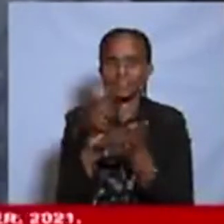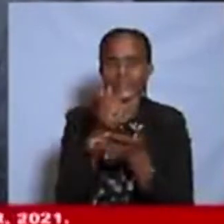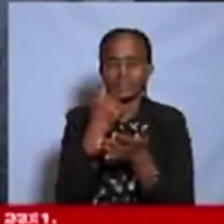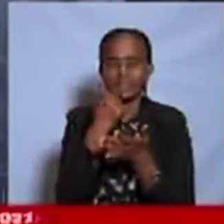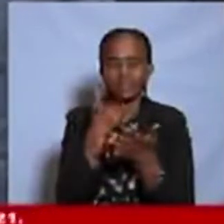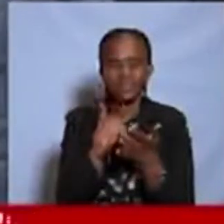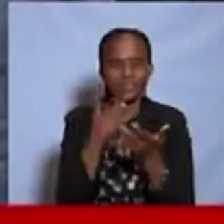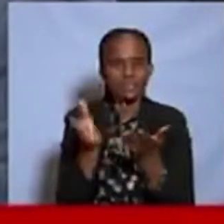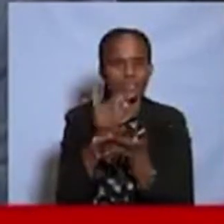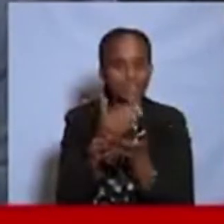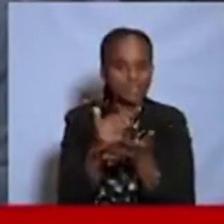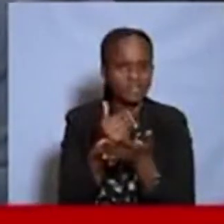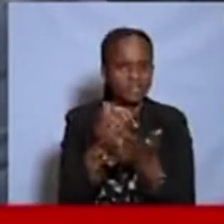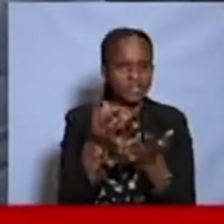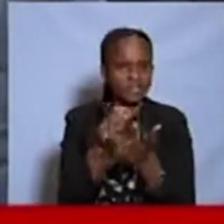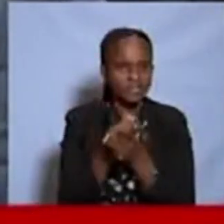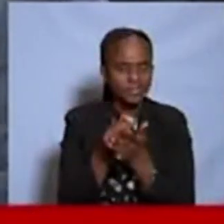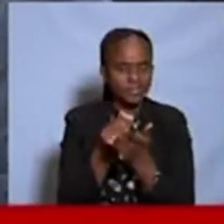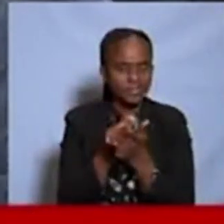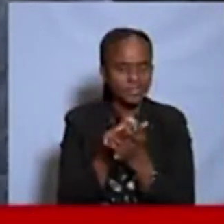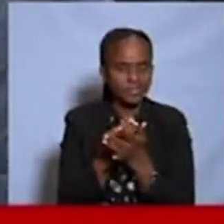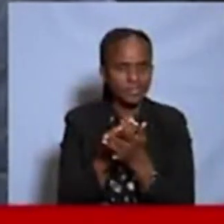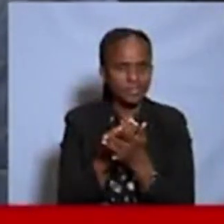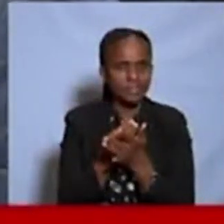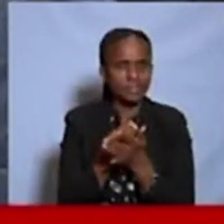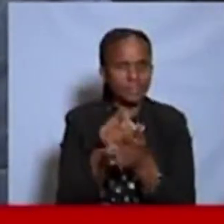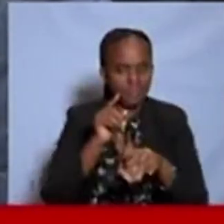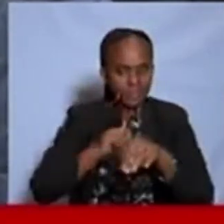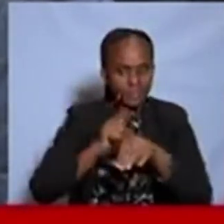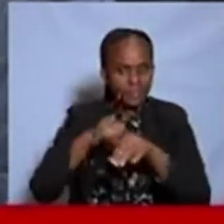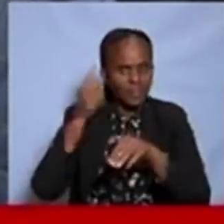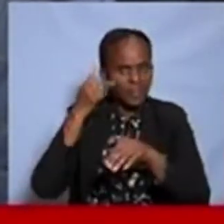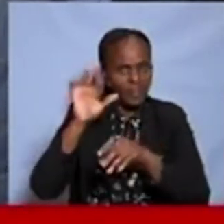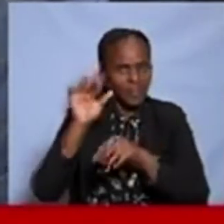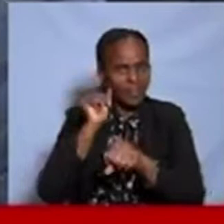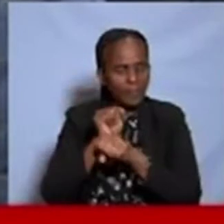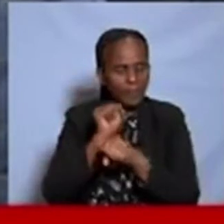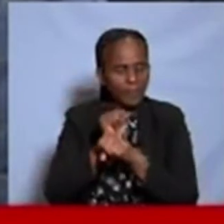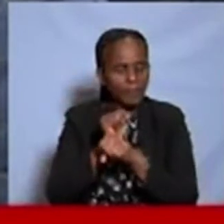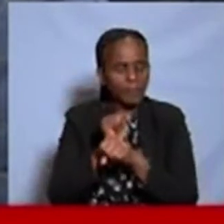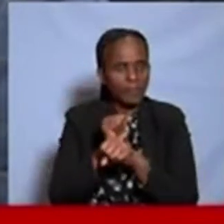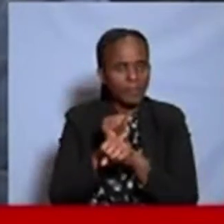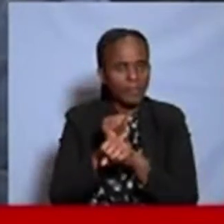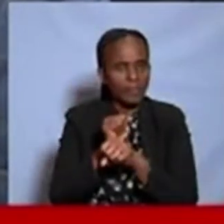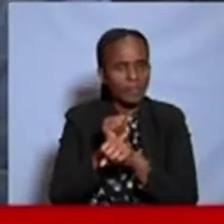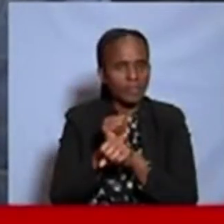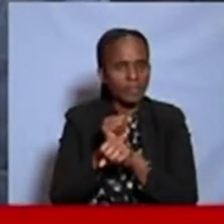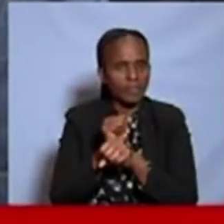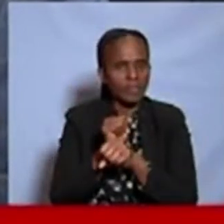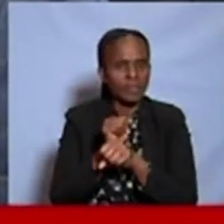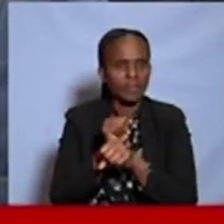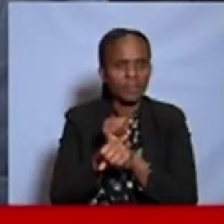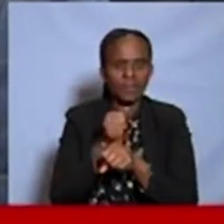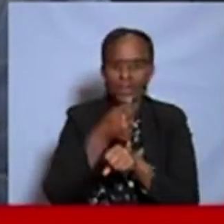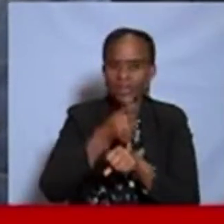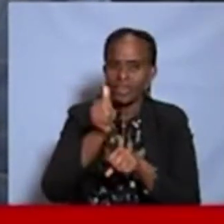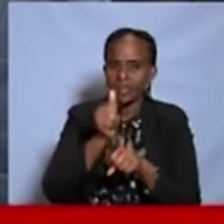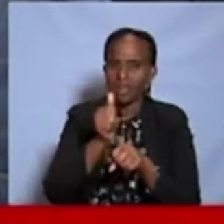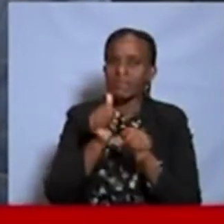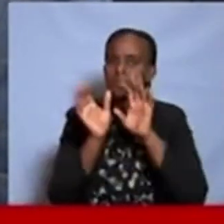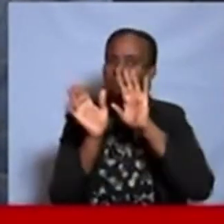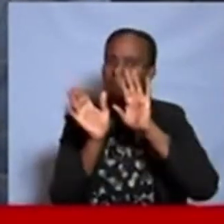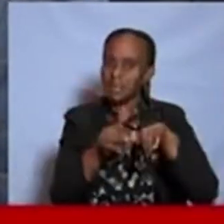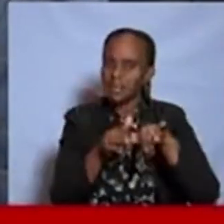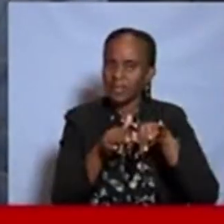collected revenue in the course of his duties, and he vacated station.